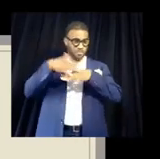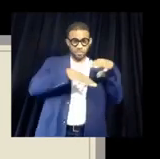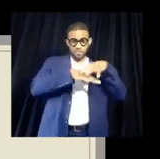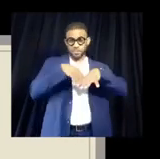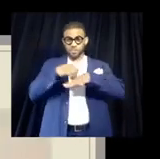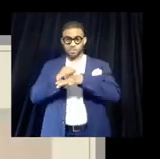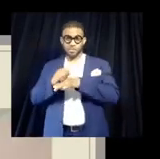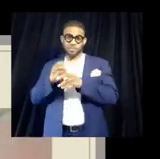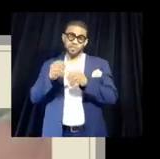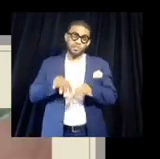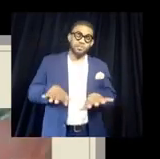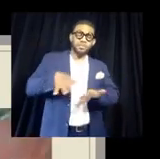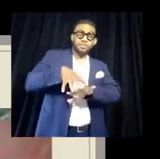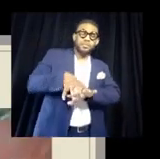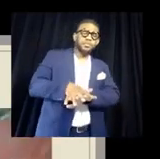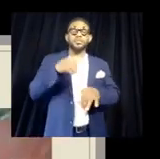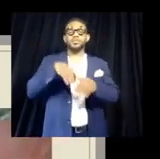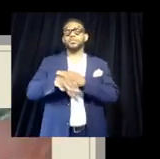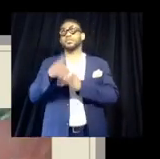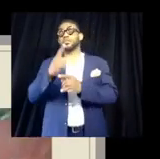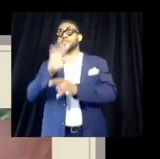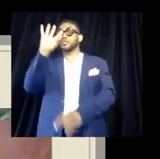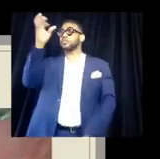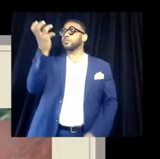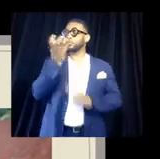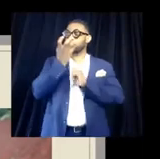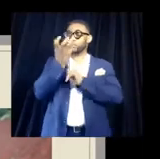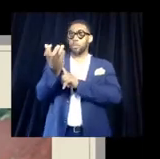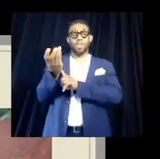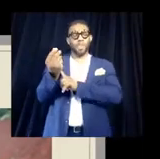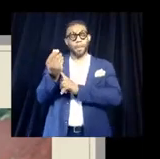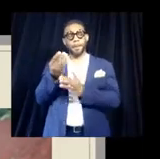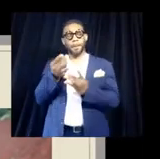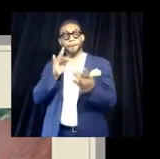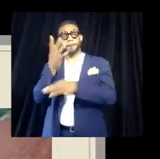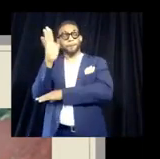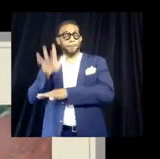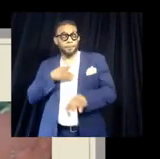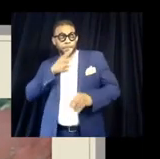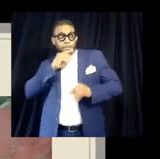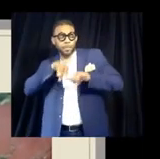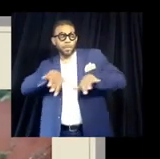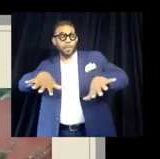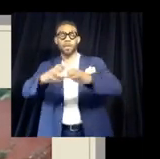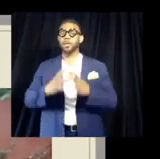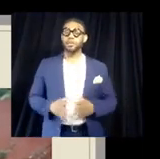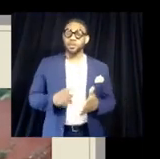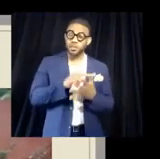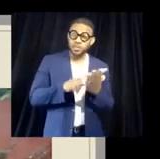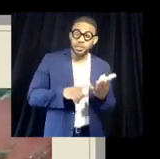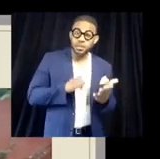that are woven into Igbo soil, into ripe mango trees, and you feel in the water's